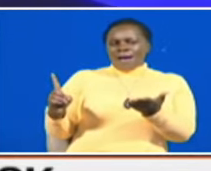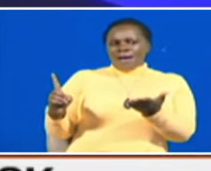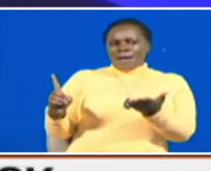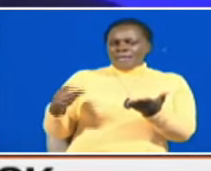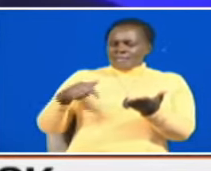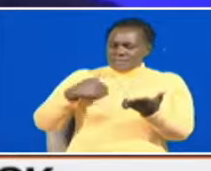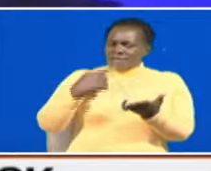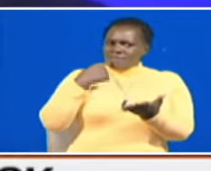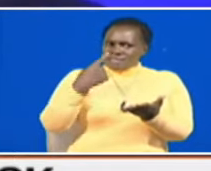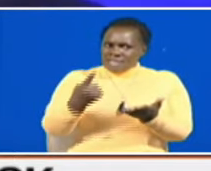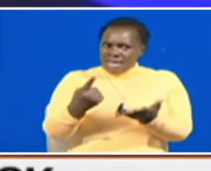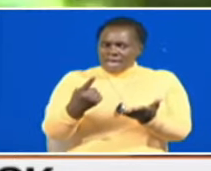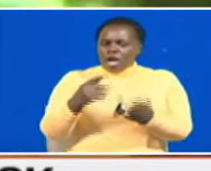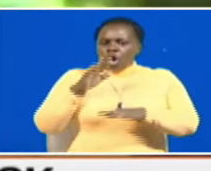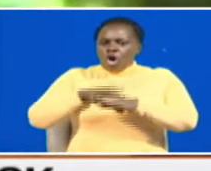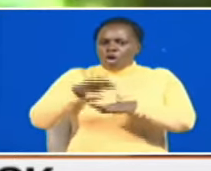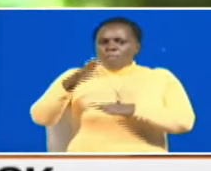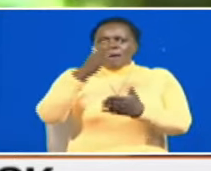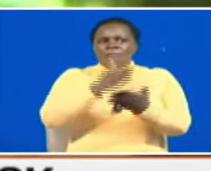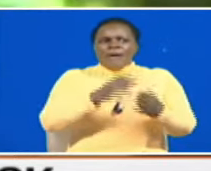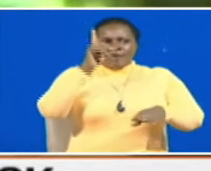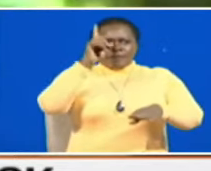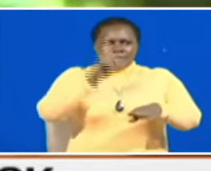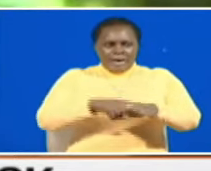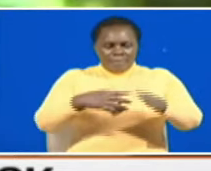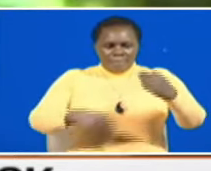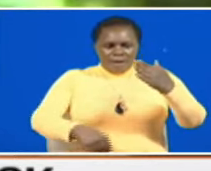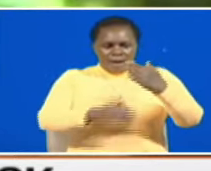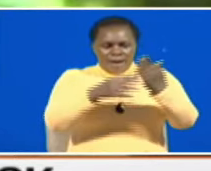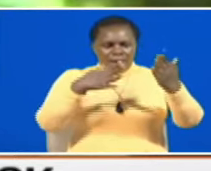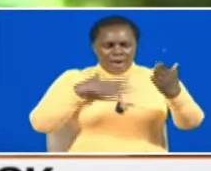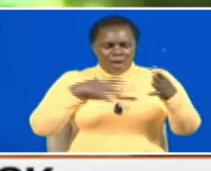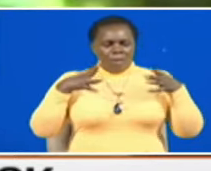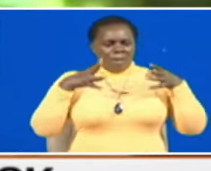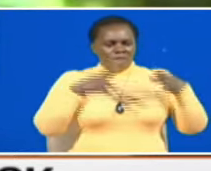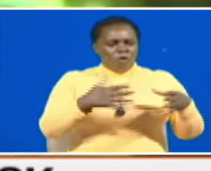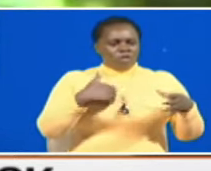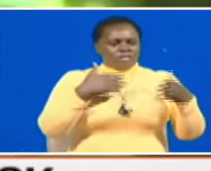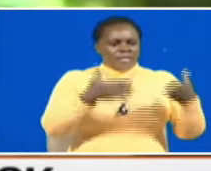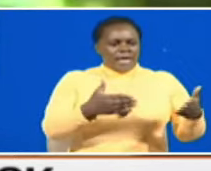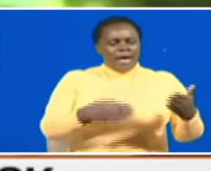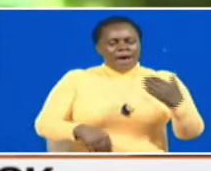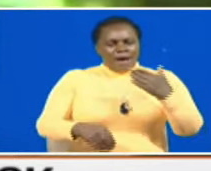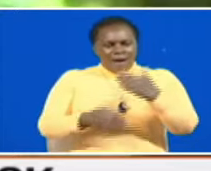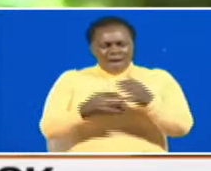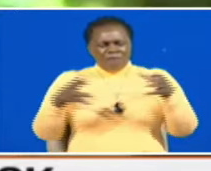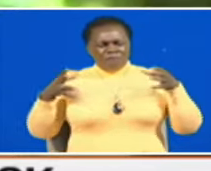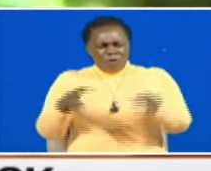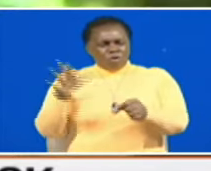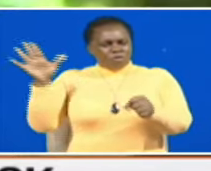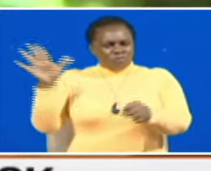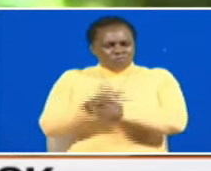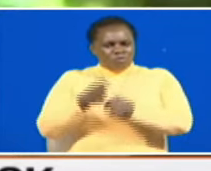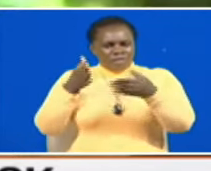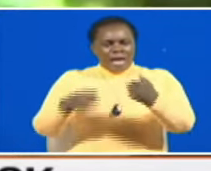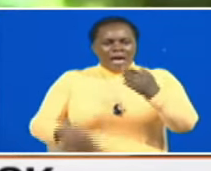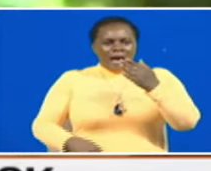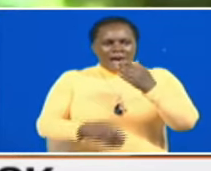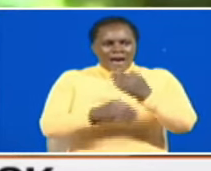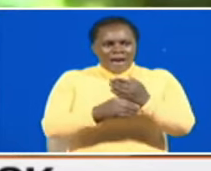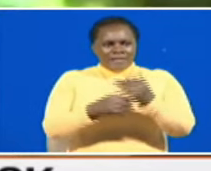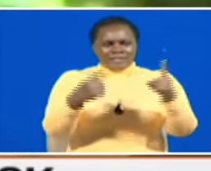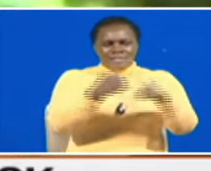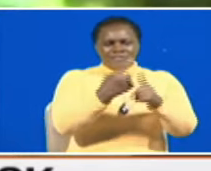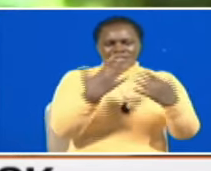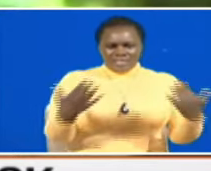We will say that on his behalf. And when we add our energy there, when we add the megalomania there, when we add the vela there,